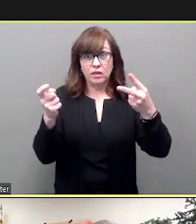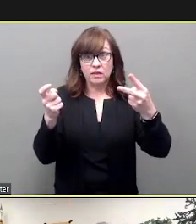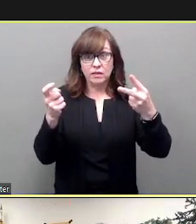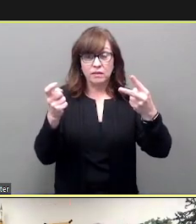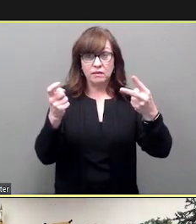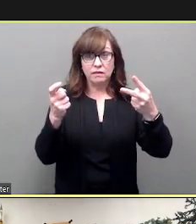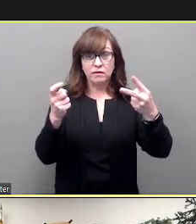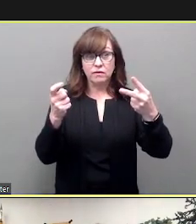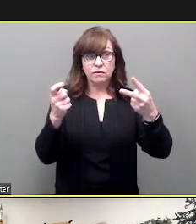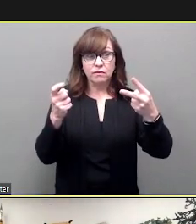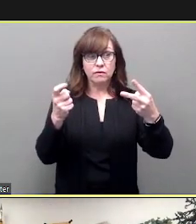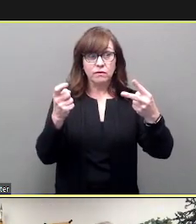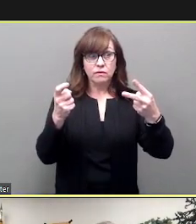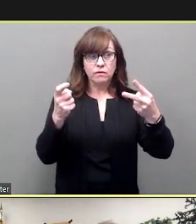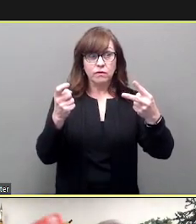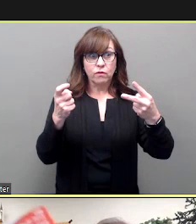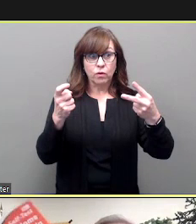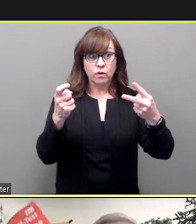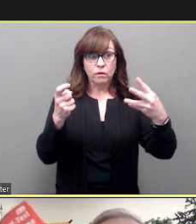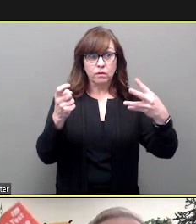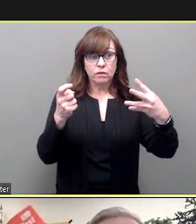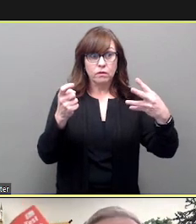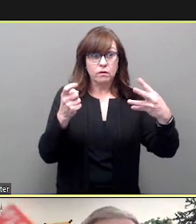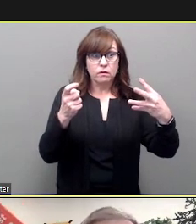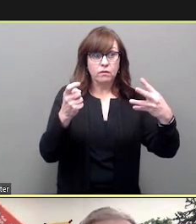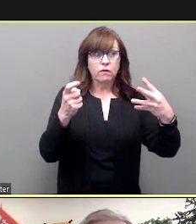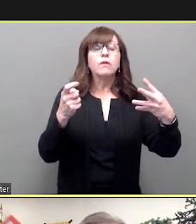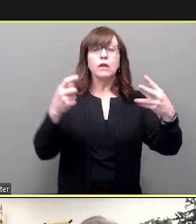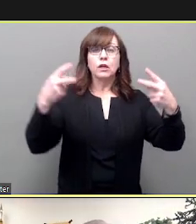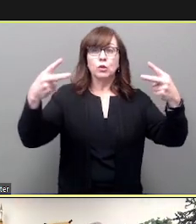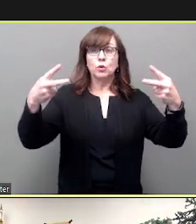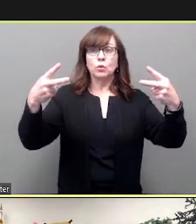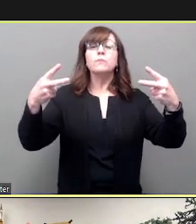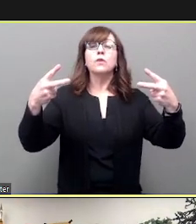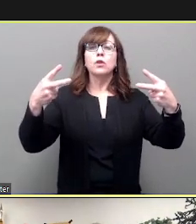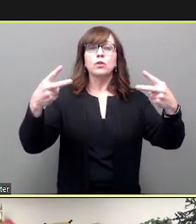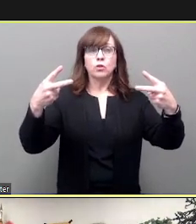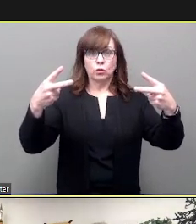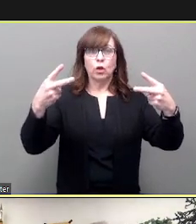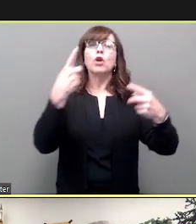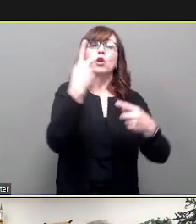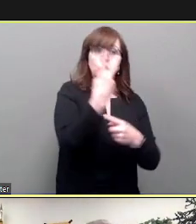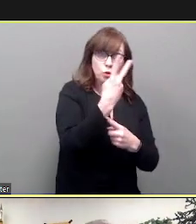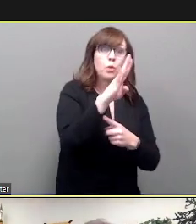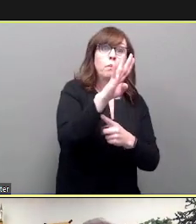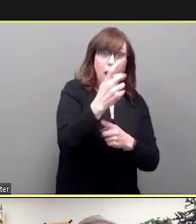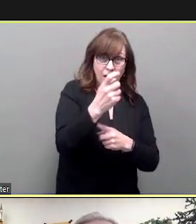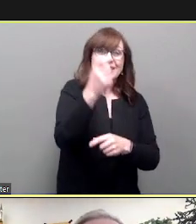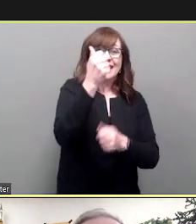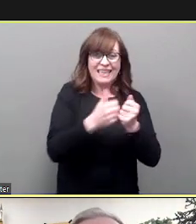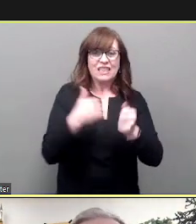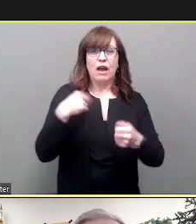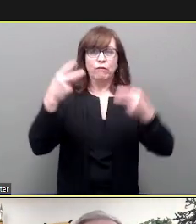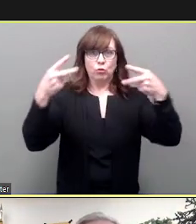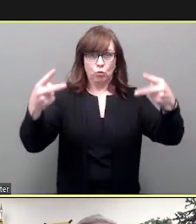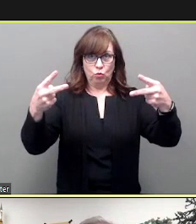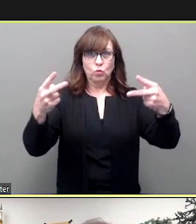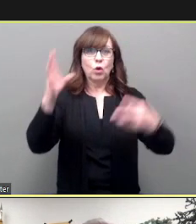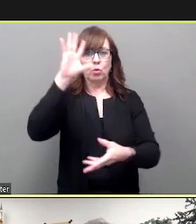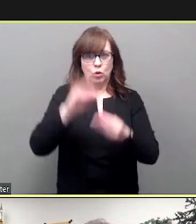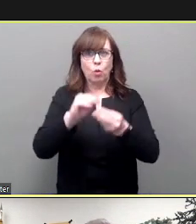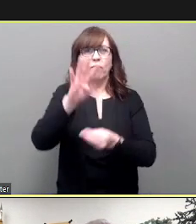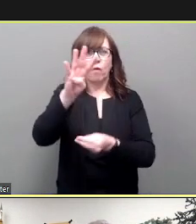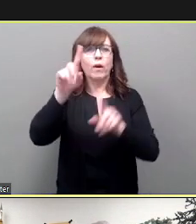tests, and you each one contains 2 tests. So that makes 4 tests. And so one of the best ways to help